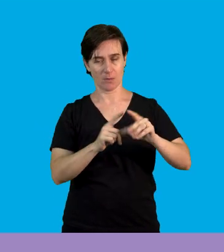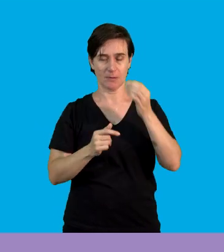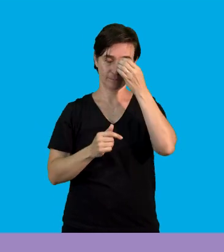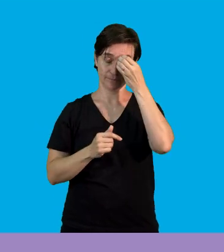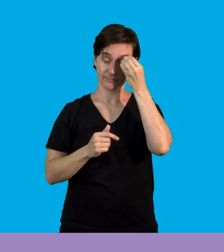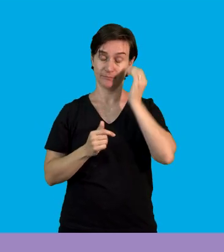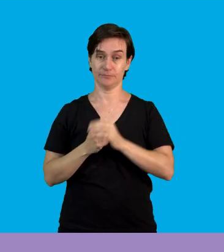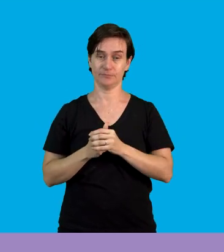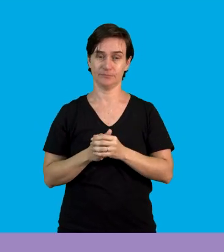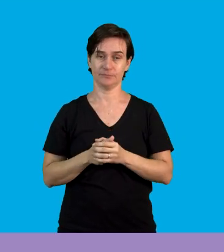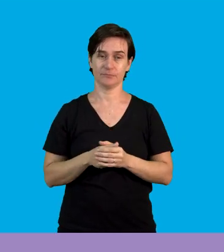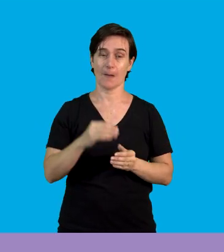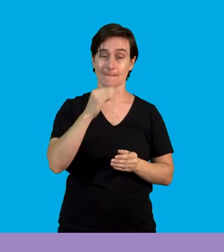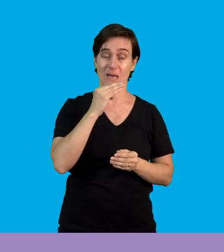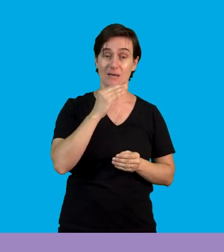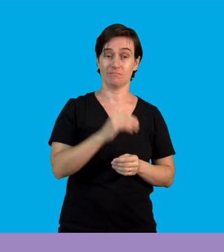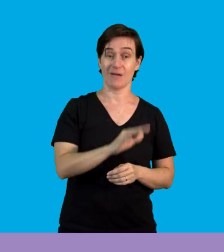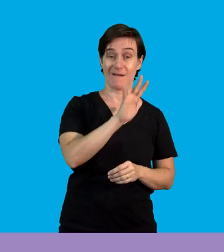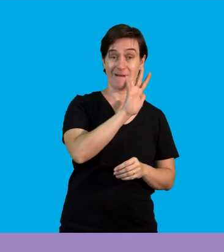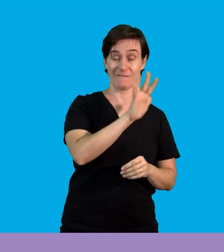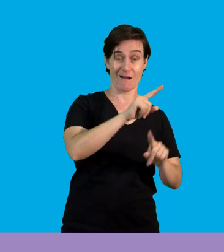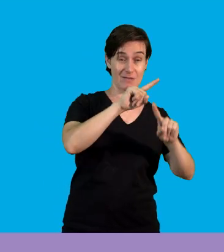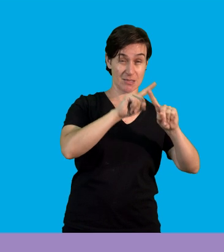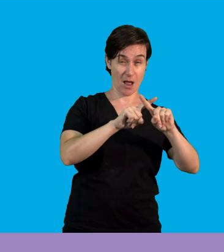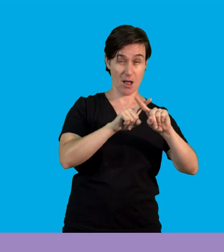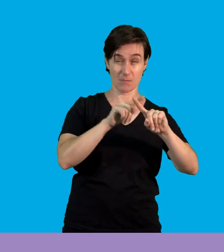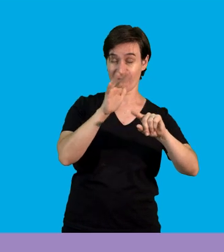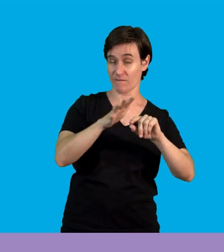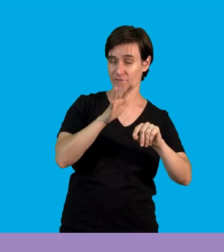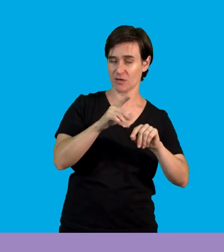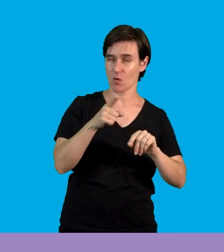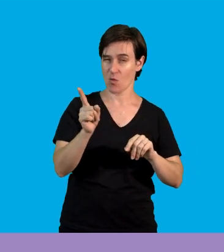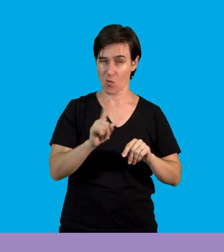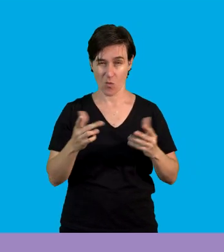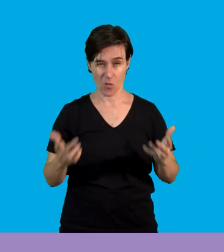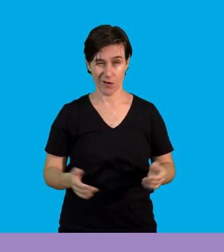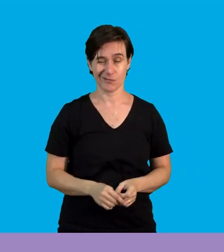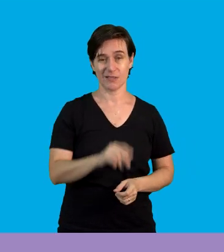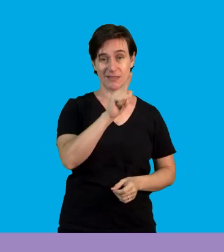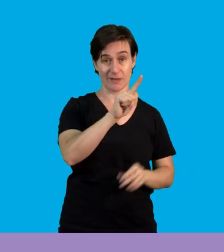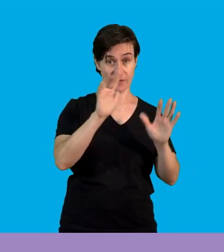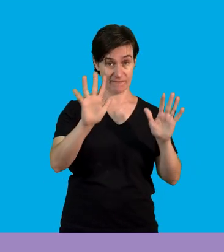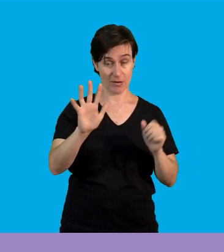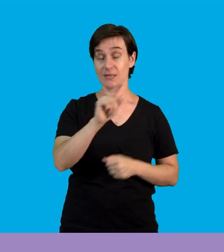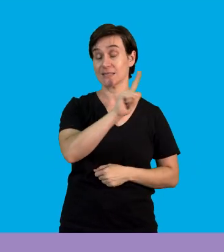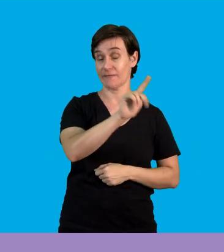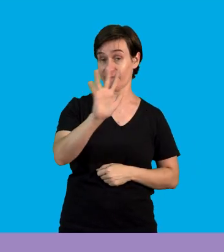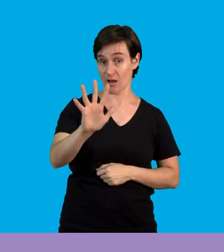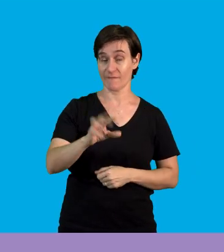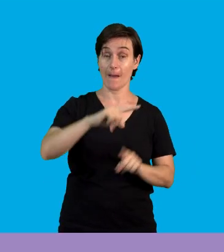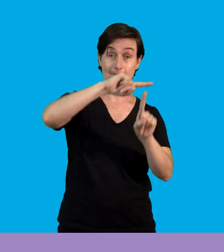And that would be, as we multiply 5 and 15, our outcome would be